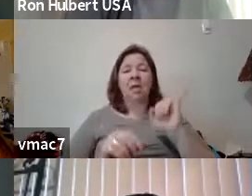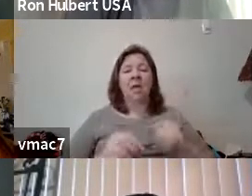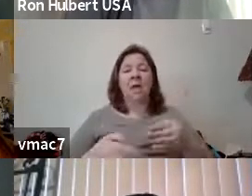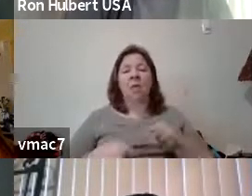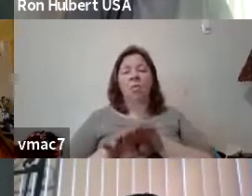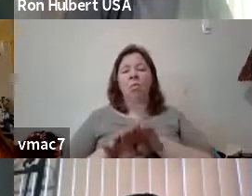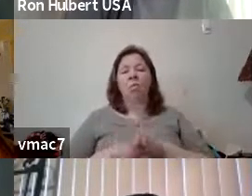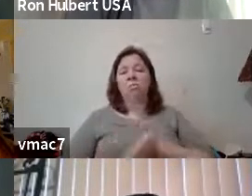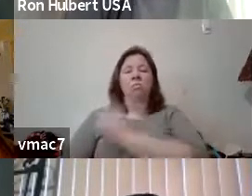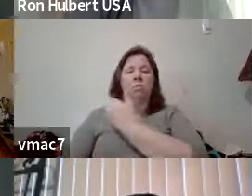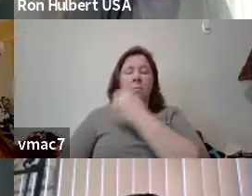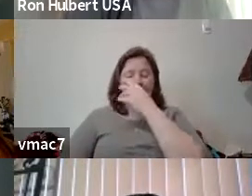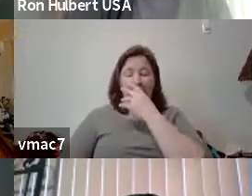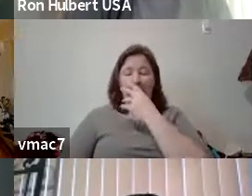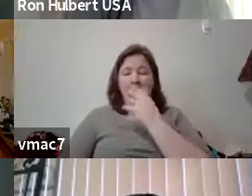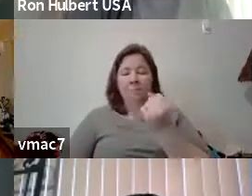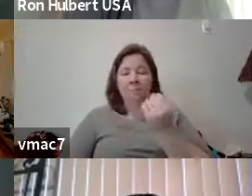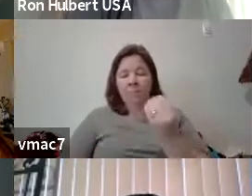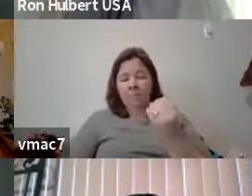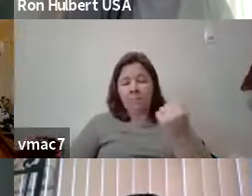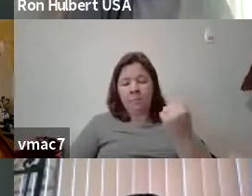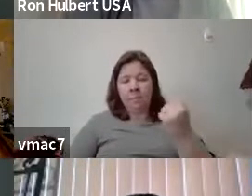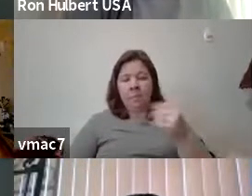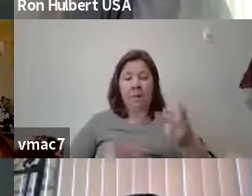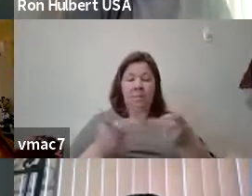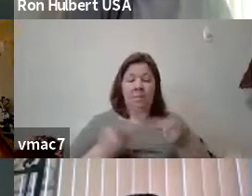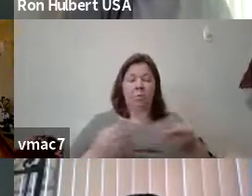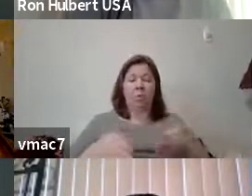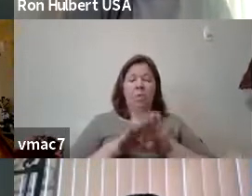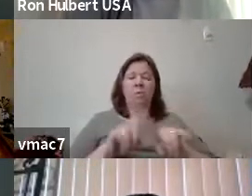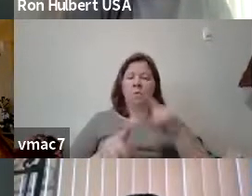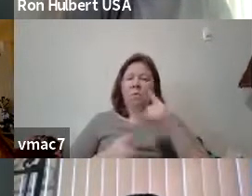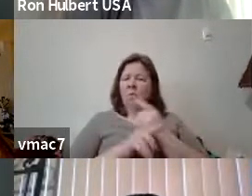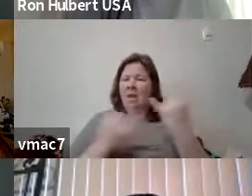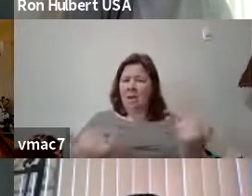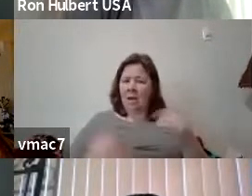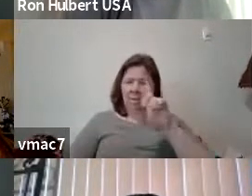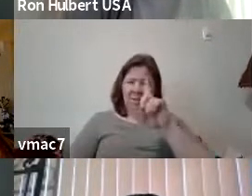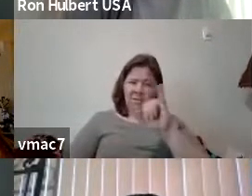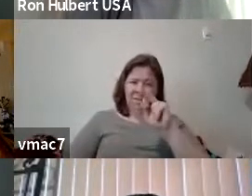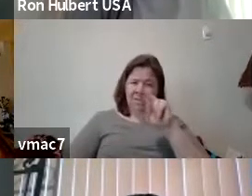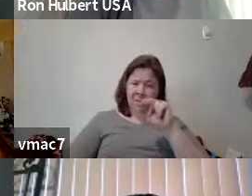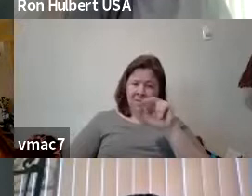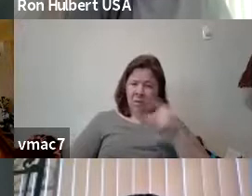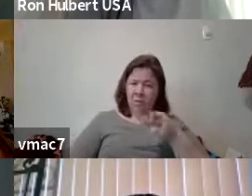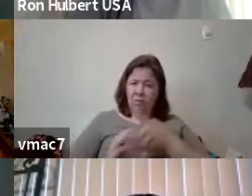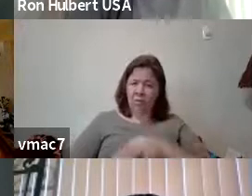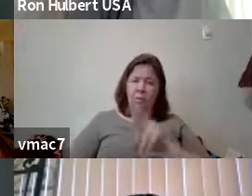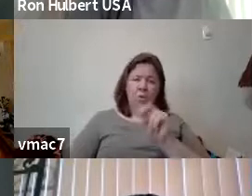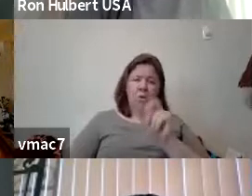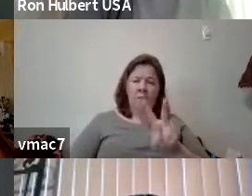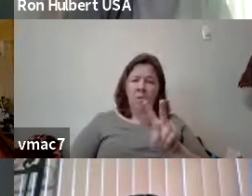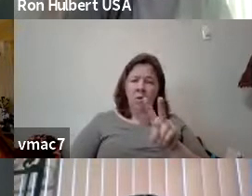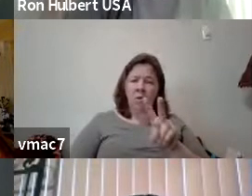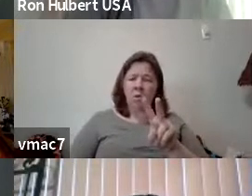closed. Excuse me, those positions closed. But right now, Dina, when did you joined in November? How many?